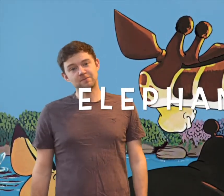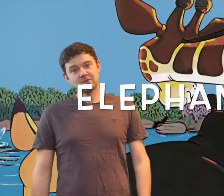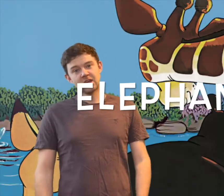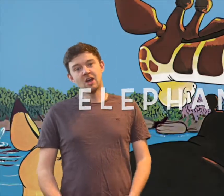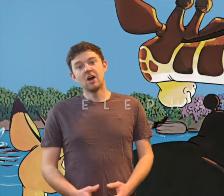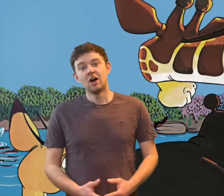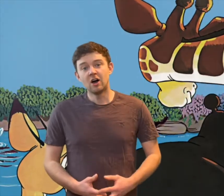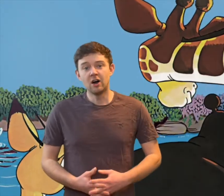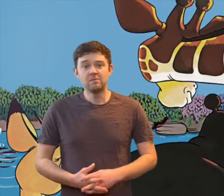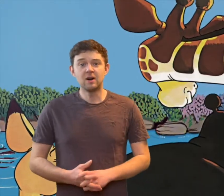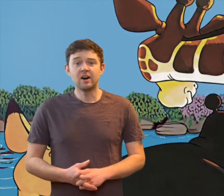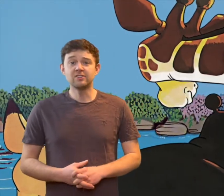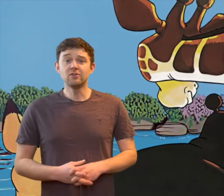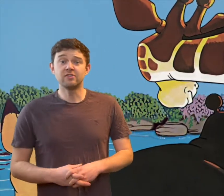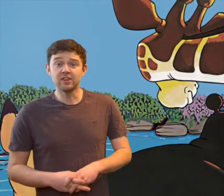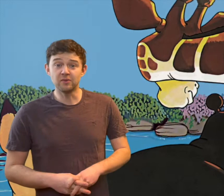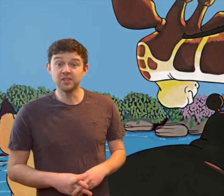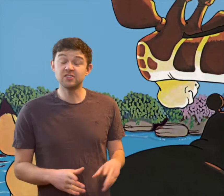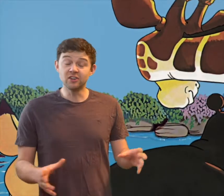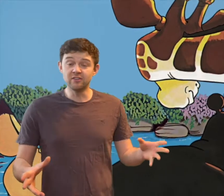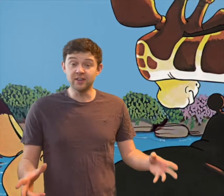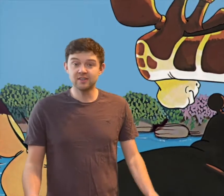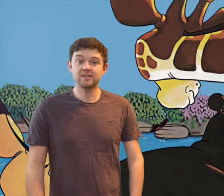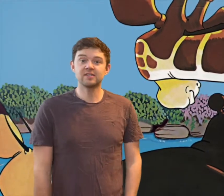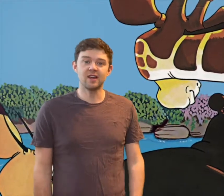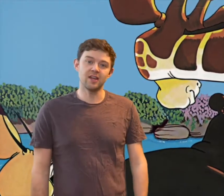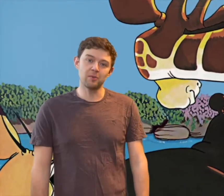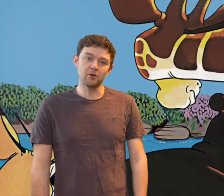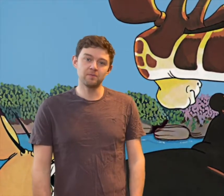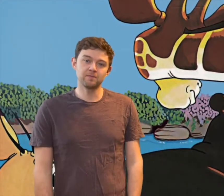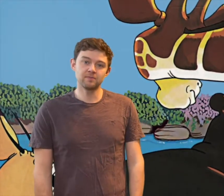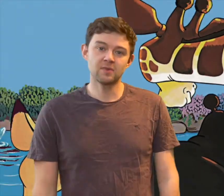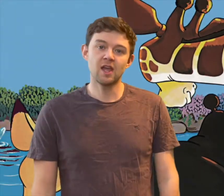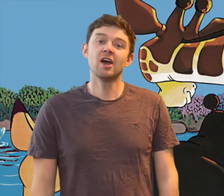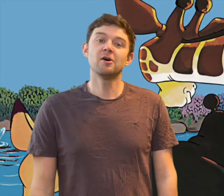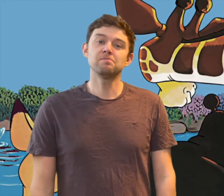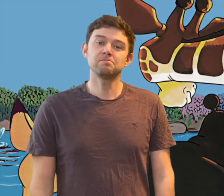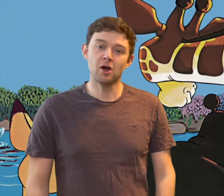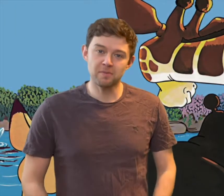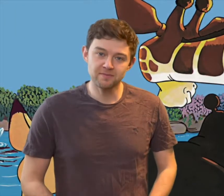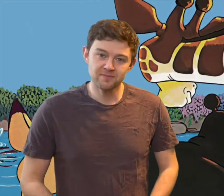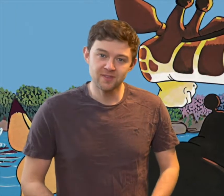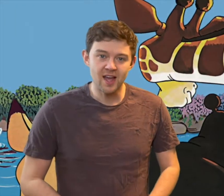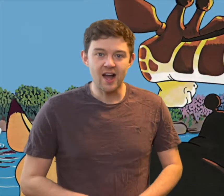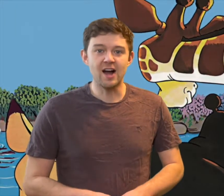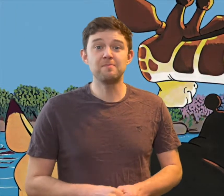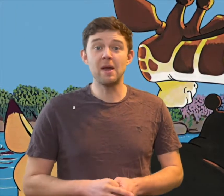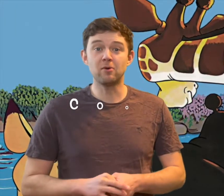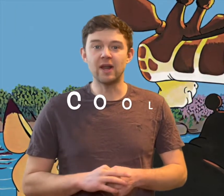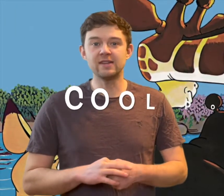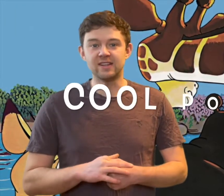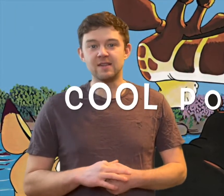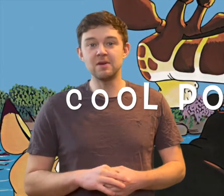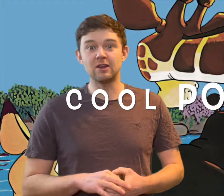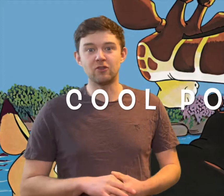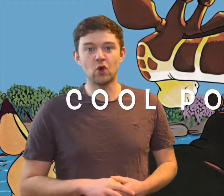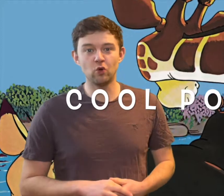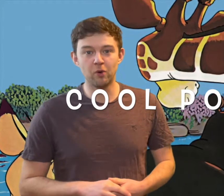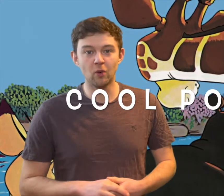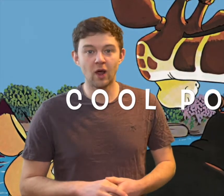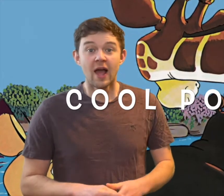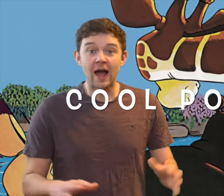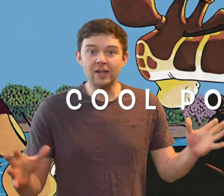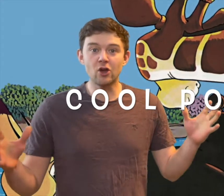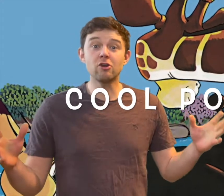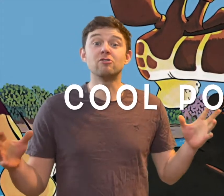friends. I don't think we deserve it, said Hippo. Plop! A pebble landed in the middle of the cool